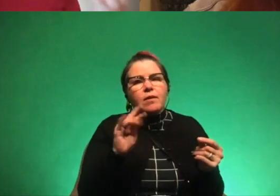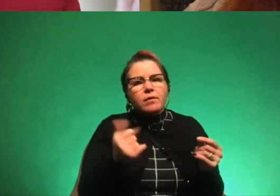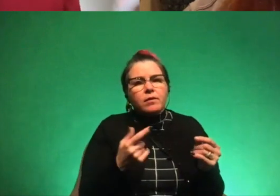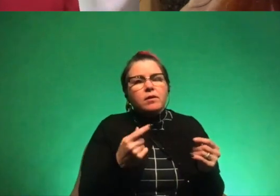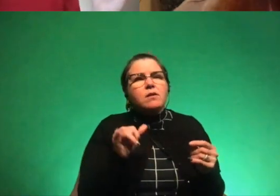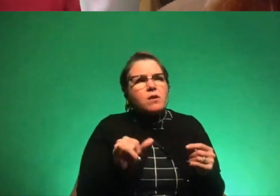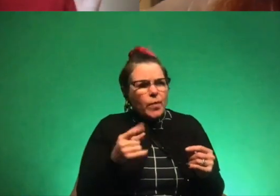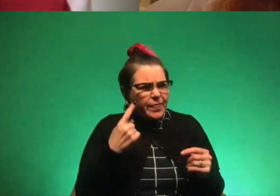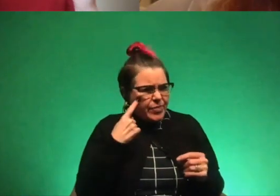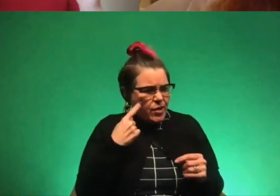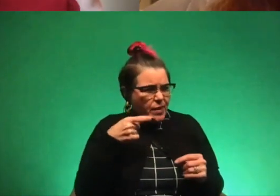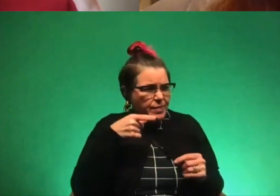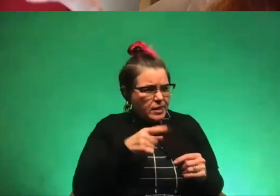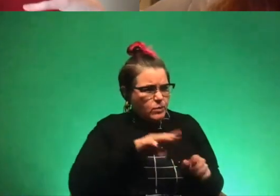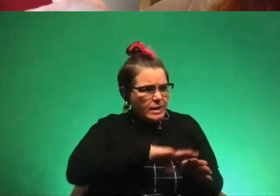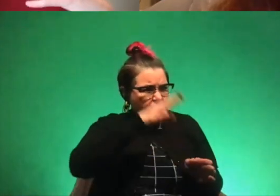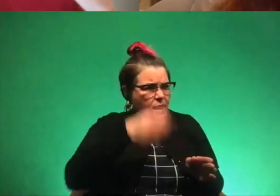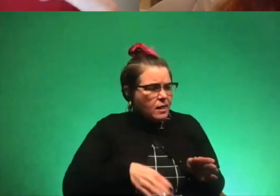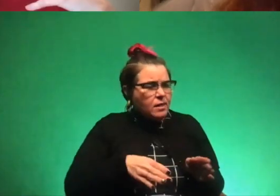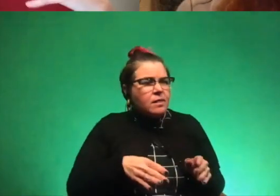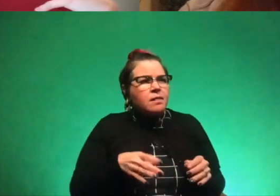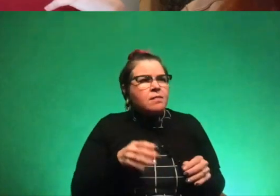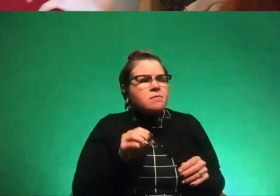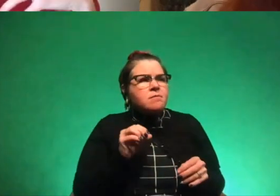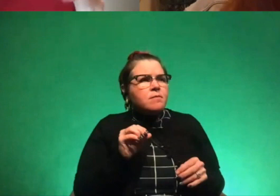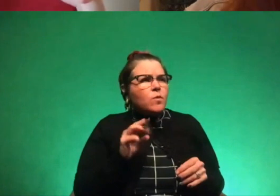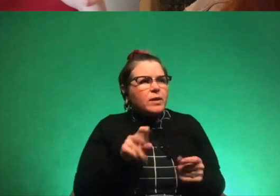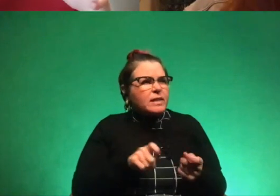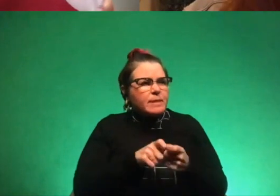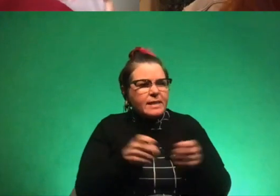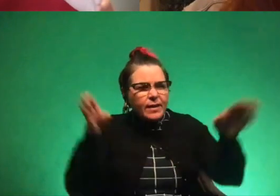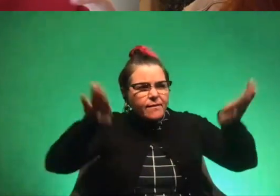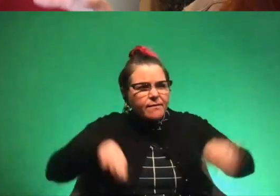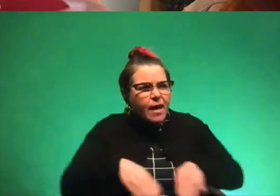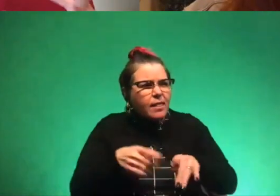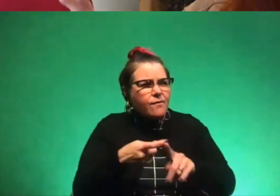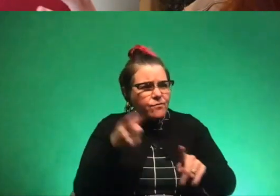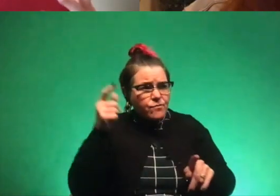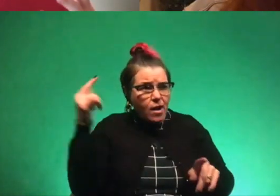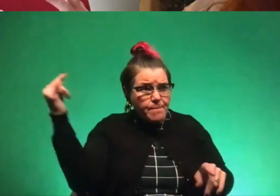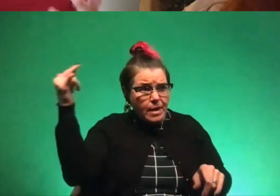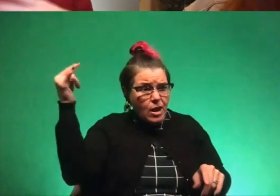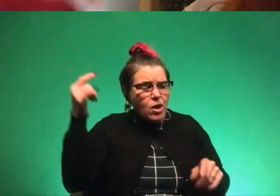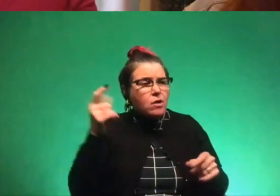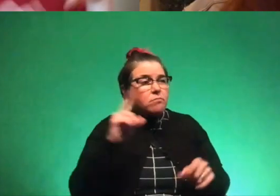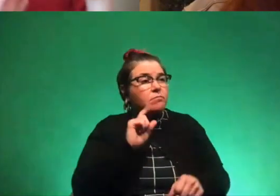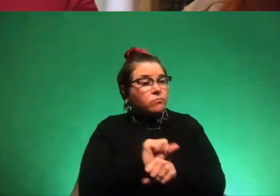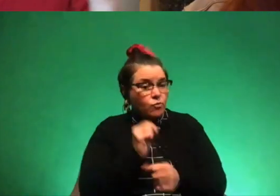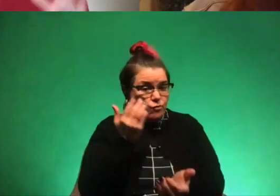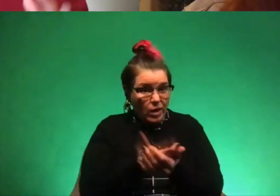going, right, we thought this was a hill or, you know, a particular valley from the air. What does it actually look like on the ground? You